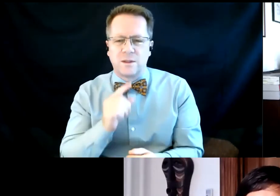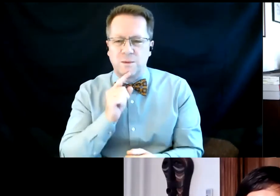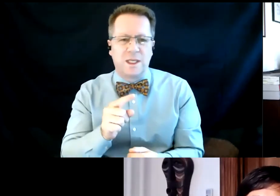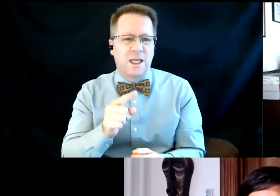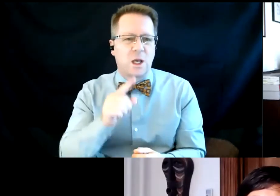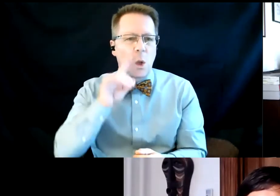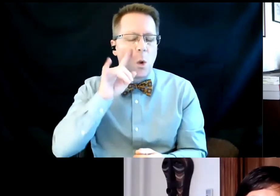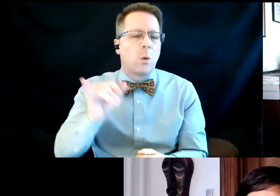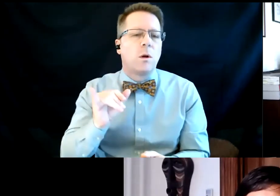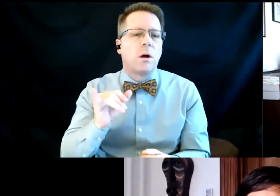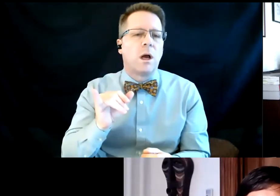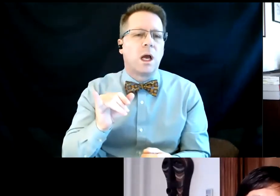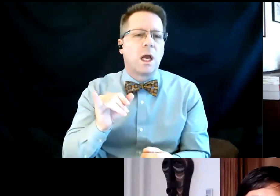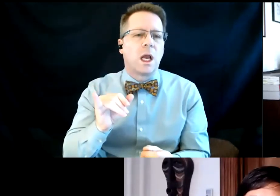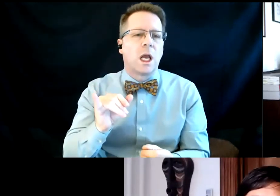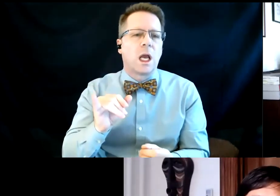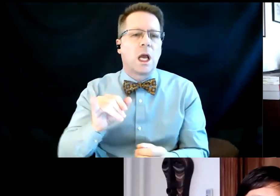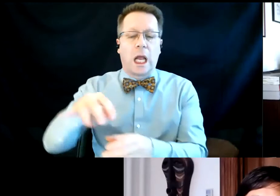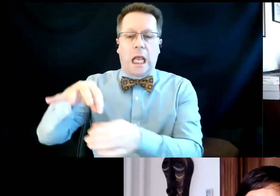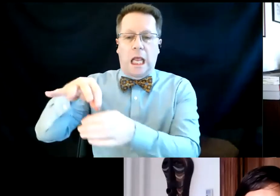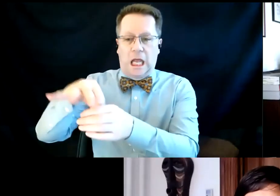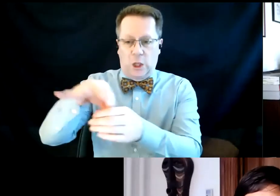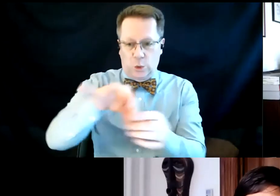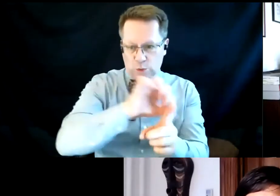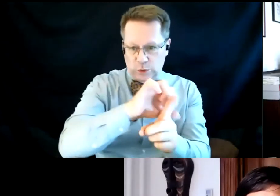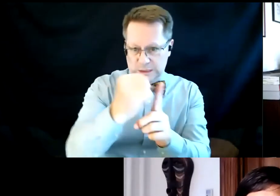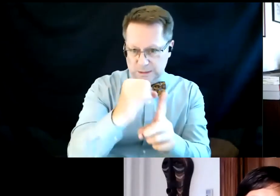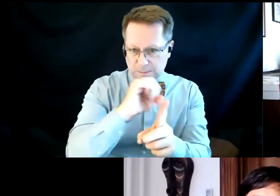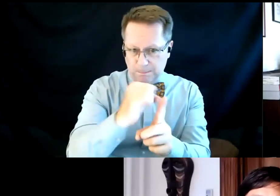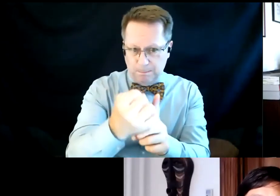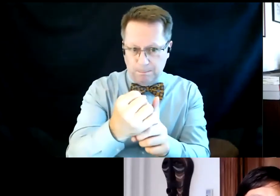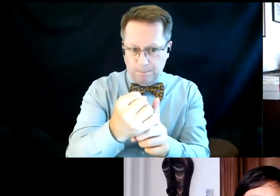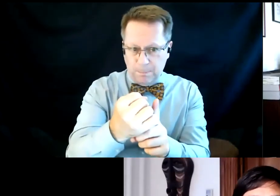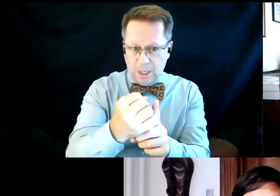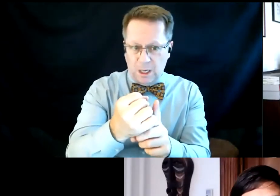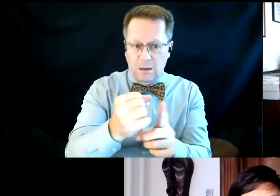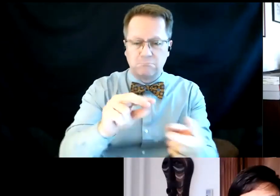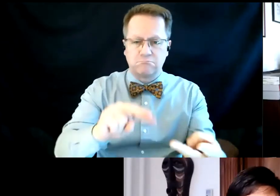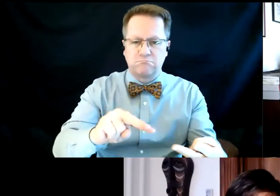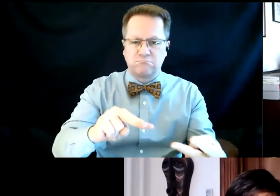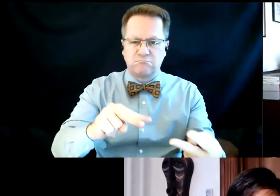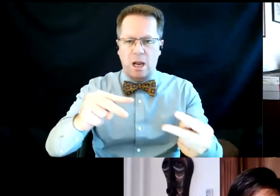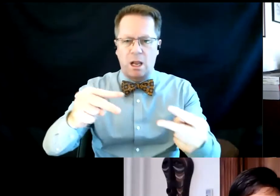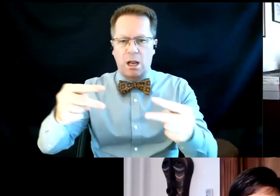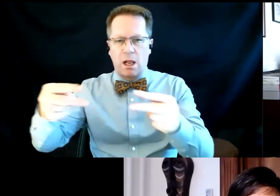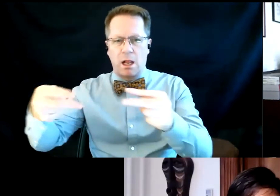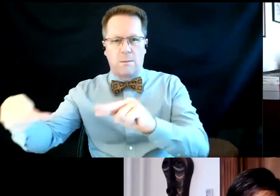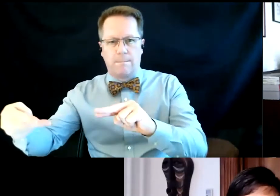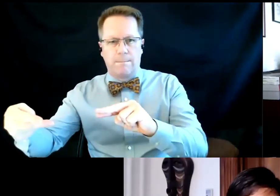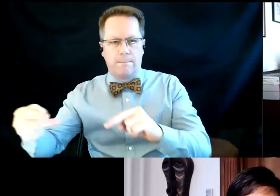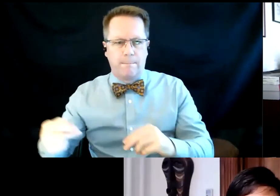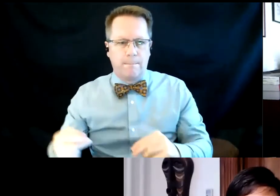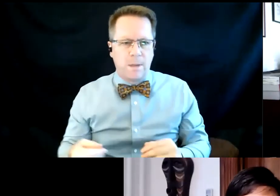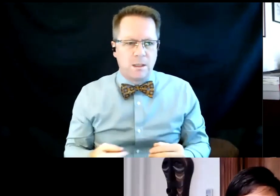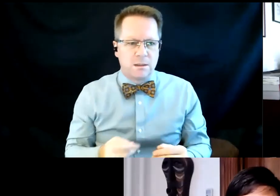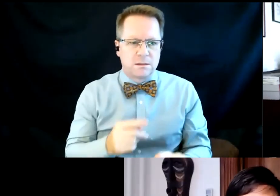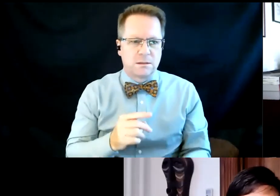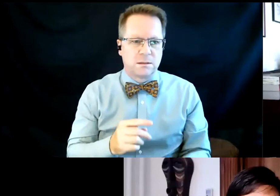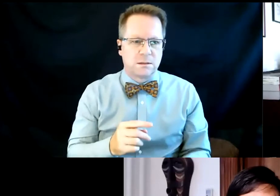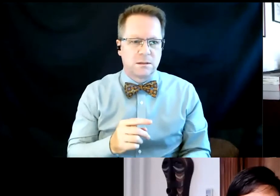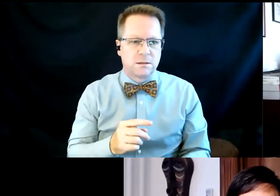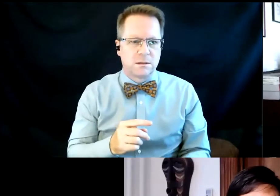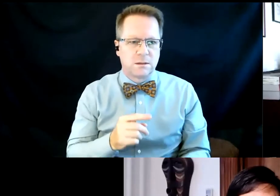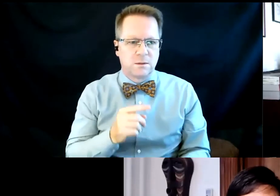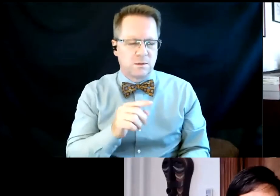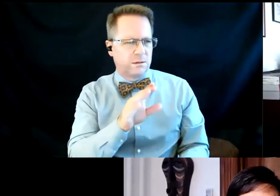to tilt things in favor of minority power for the next decade. I was heartened by the reaction of the conservative